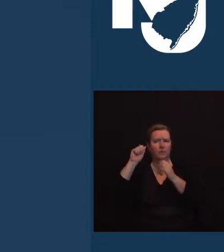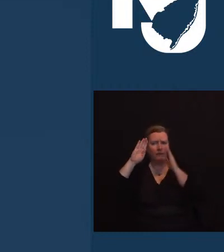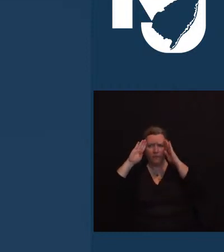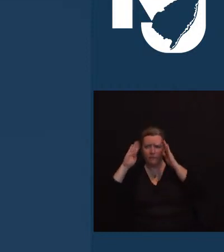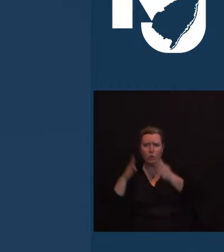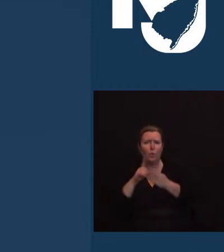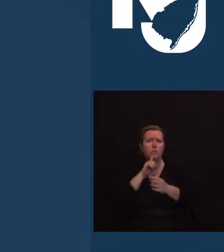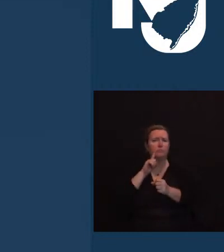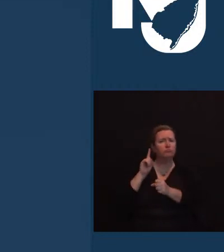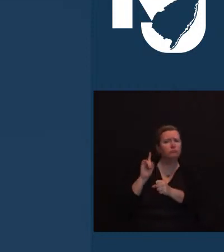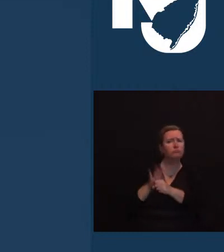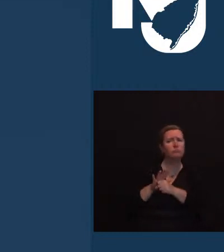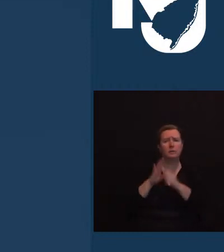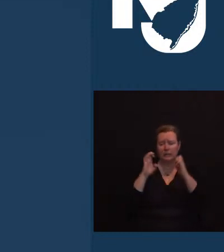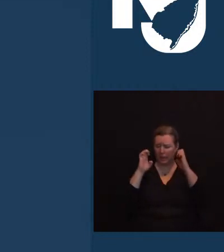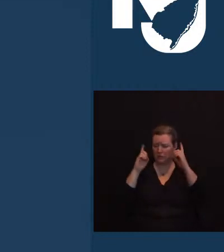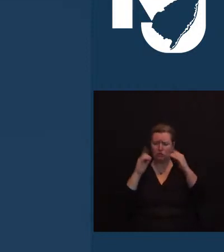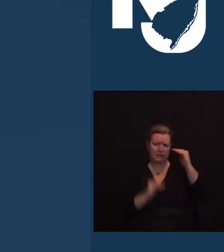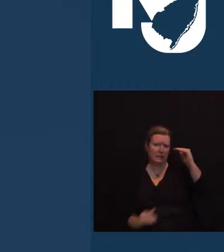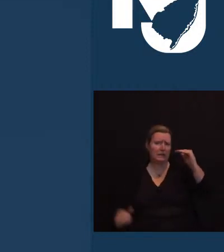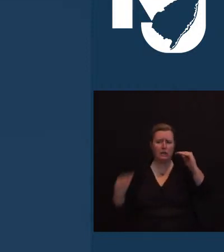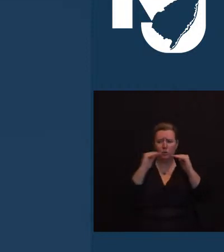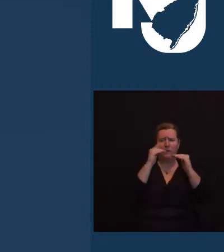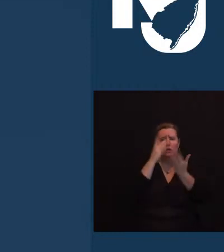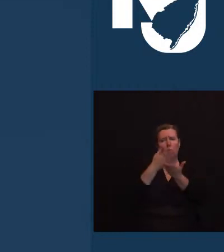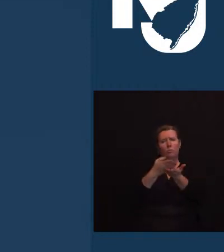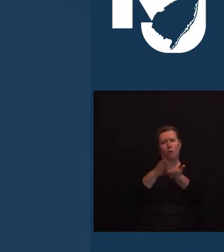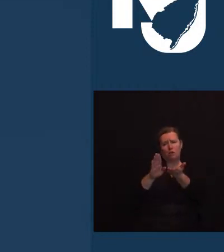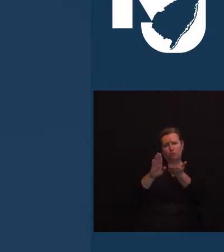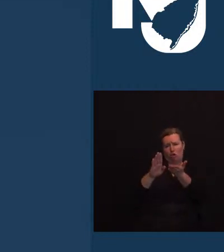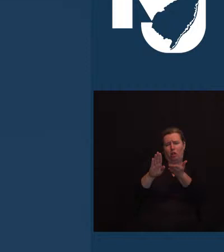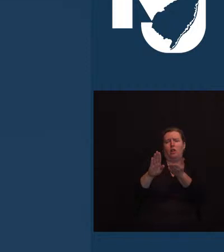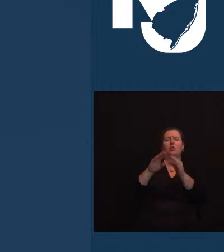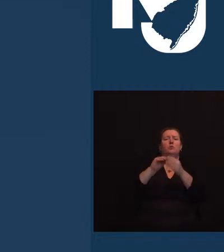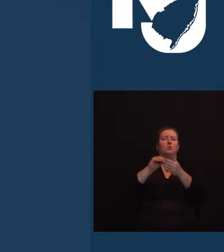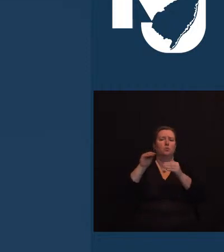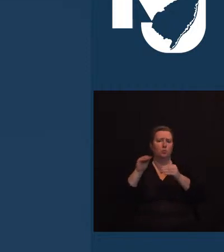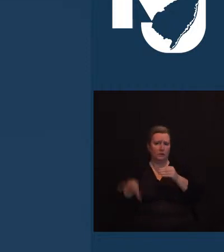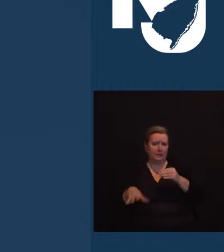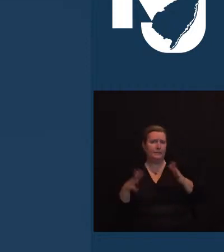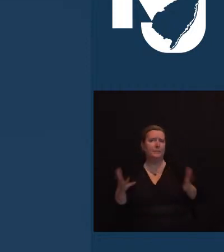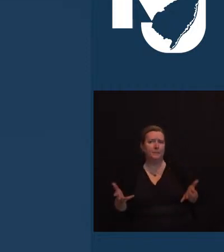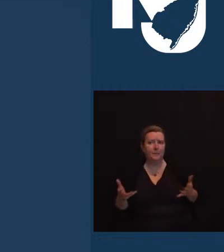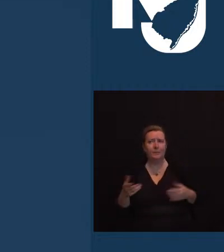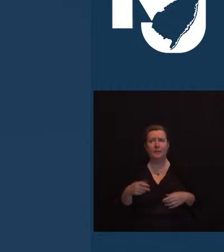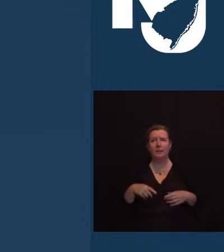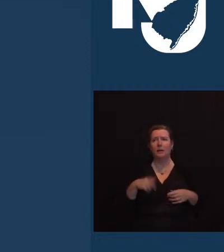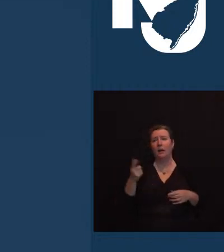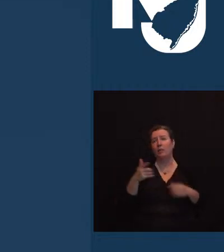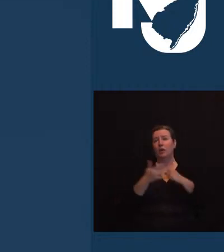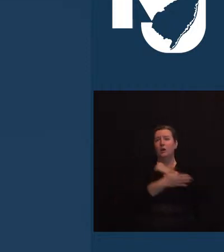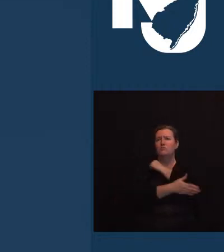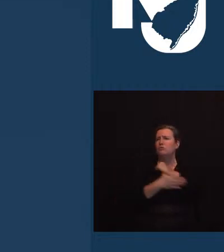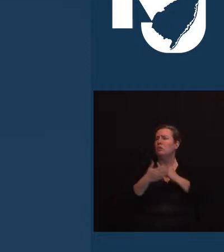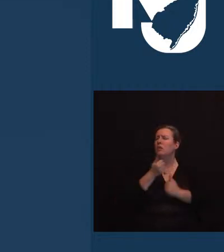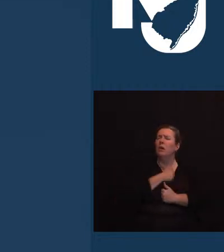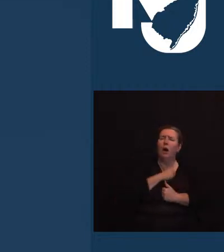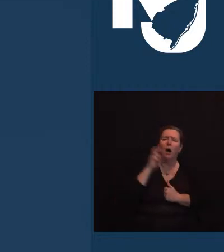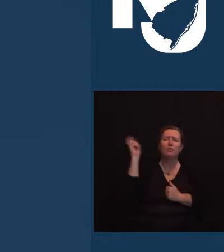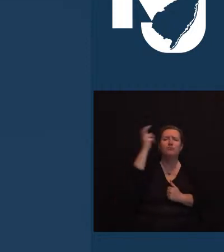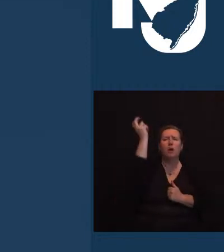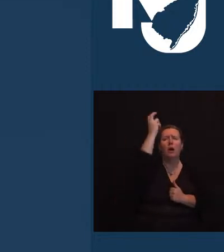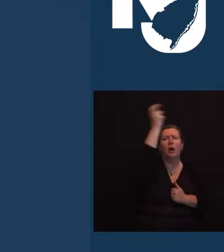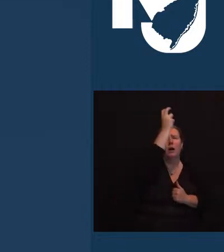equity for marginalized students. Having lived abroad, she always harbored a love of travel and had a passport